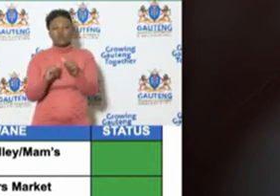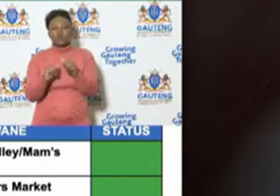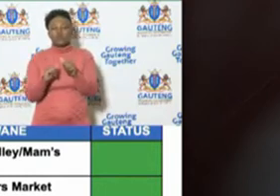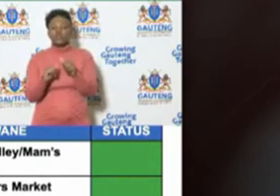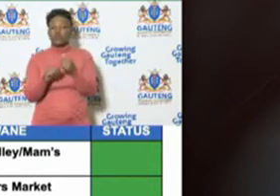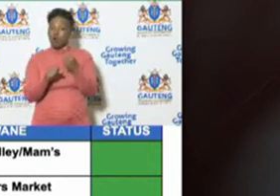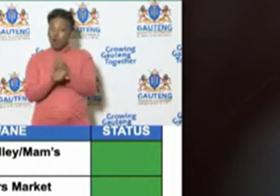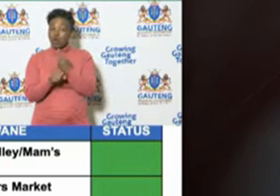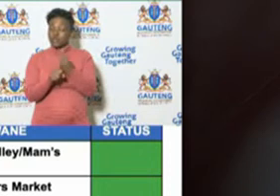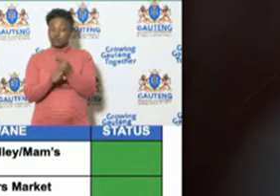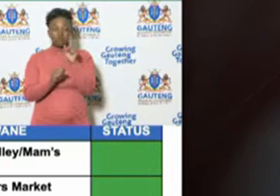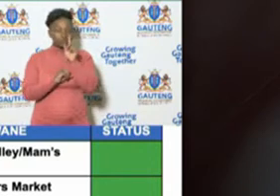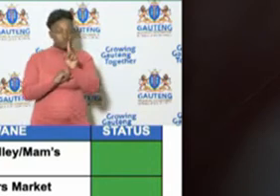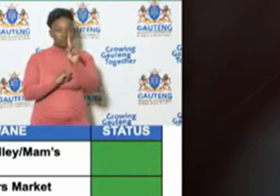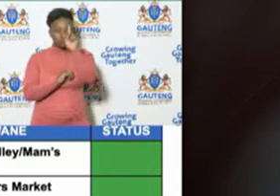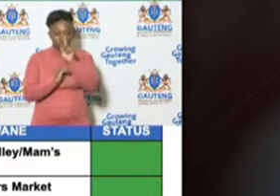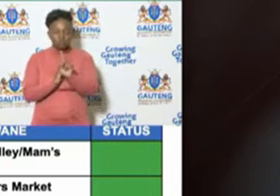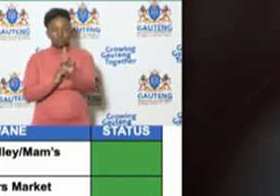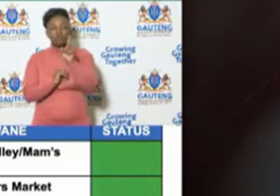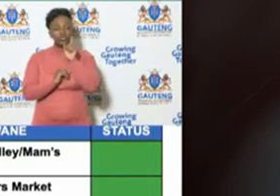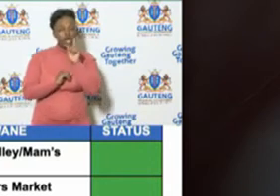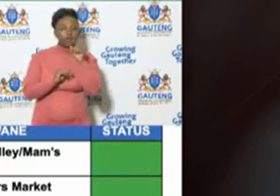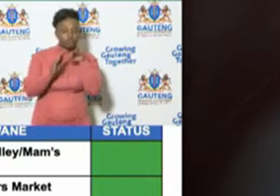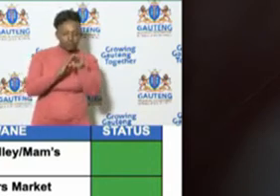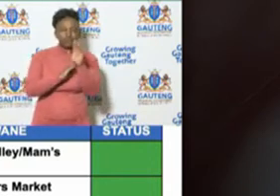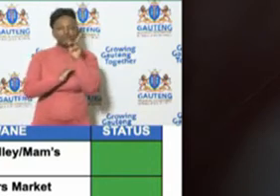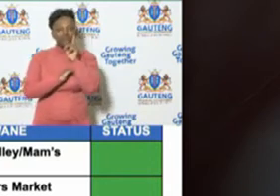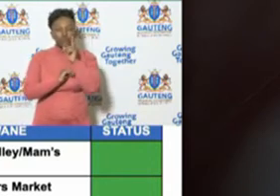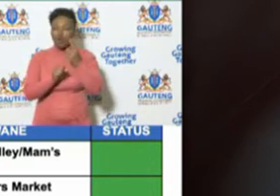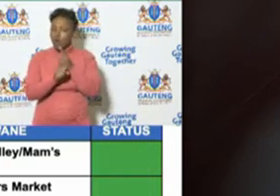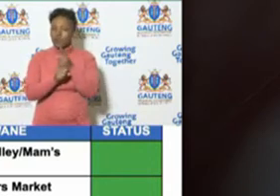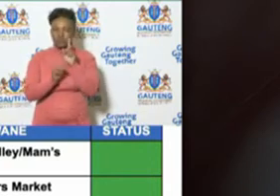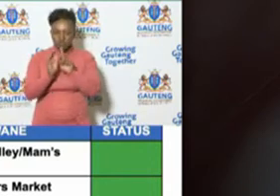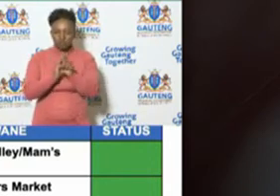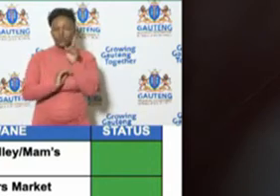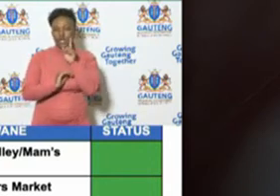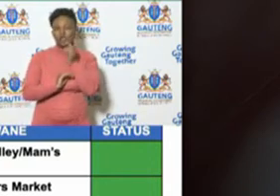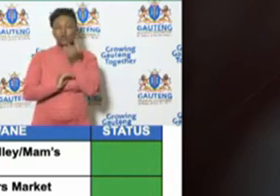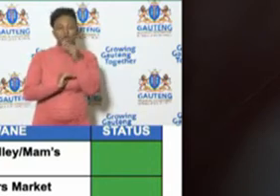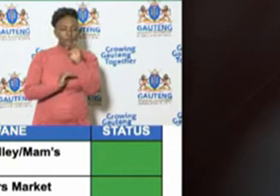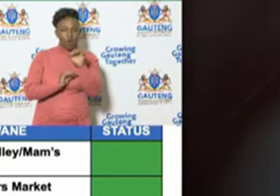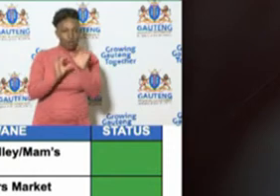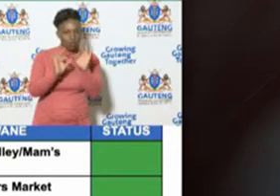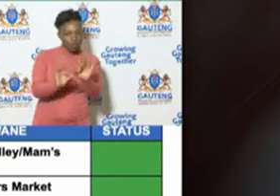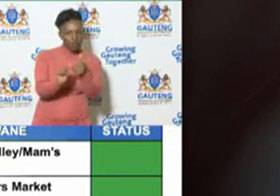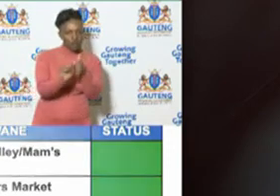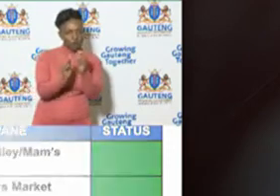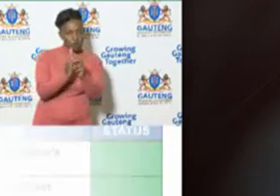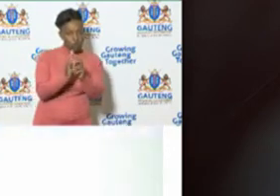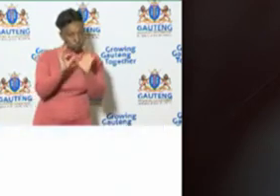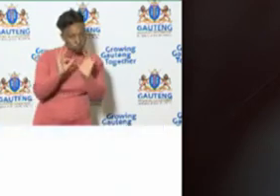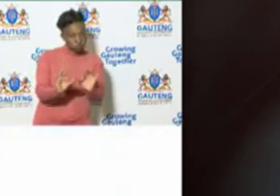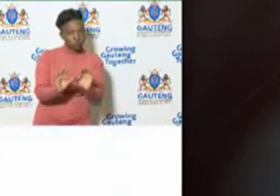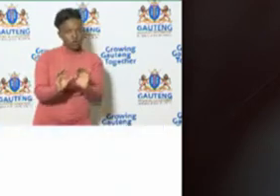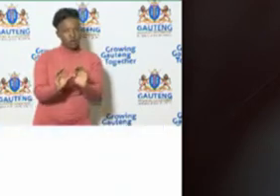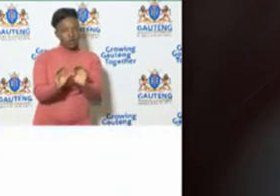regular checks, not once-off checks. We are doing regular checks to just make sure there is a full